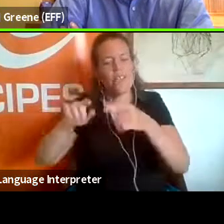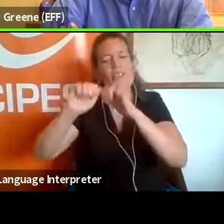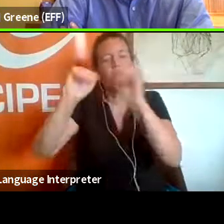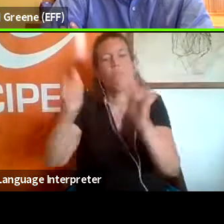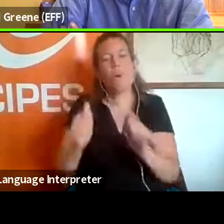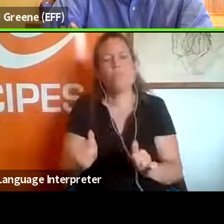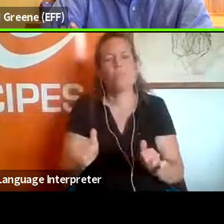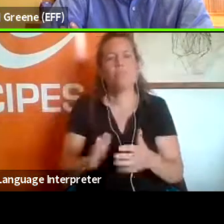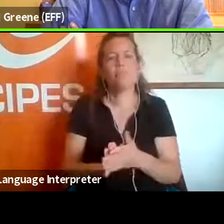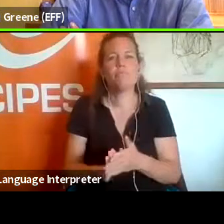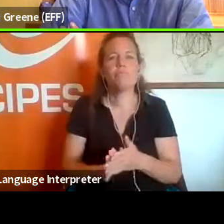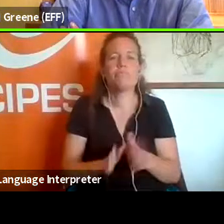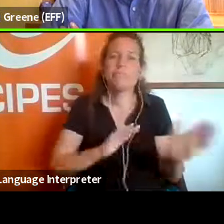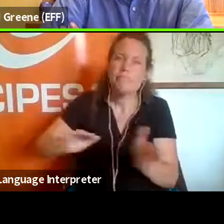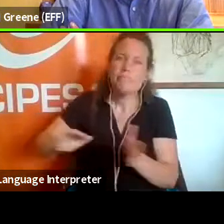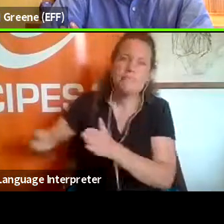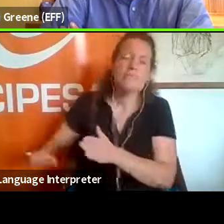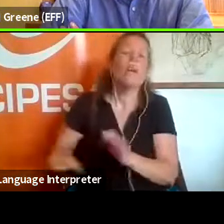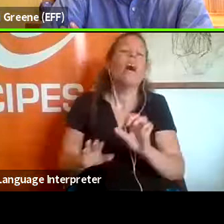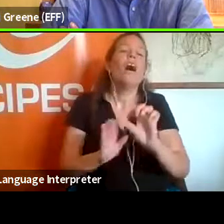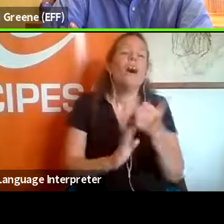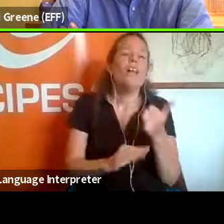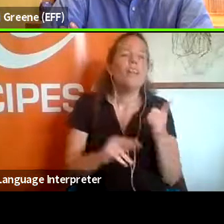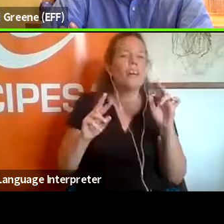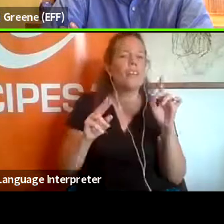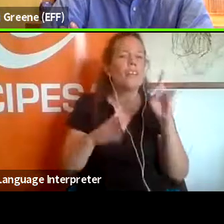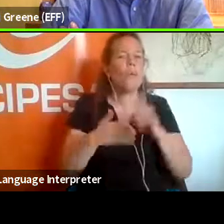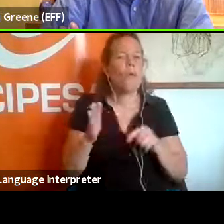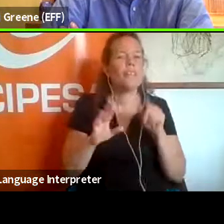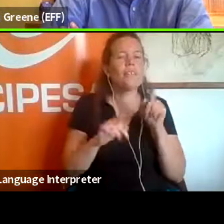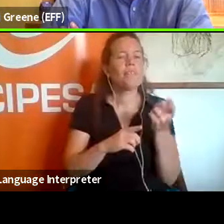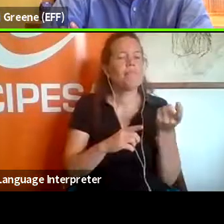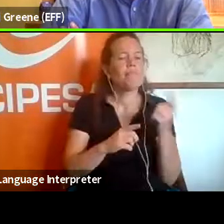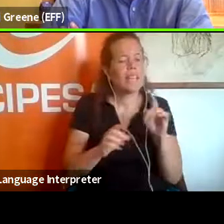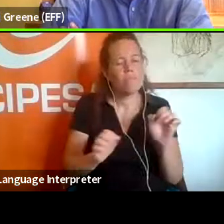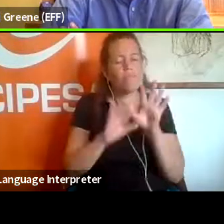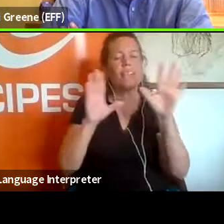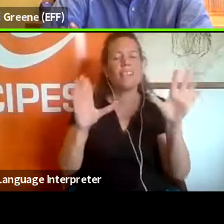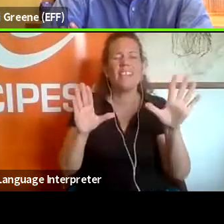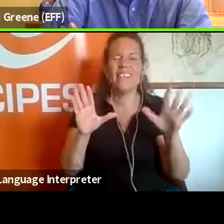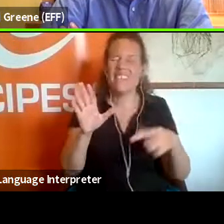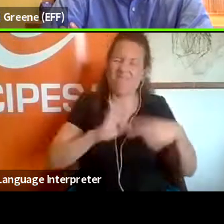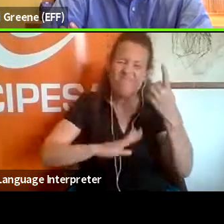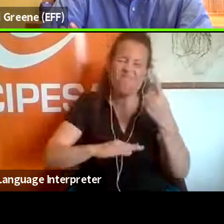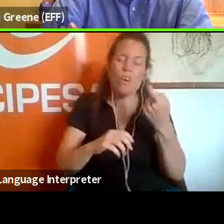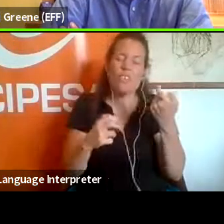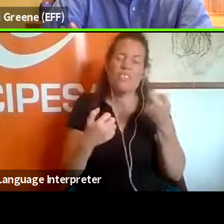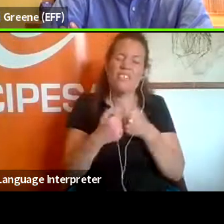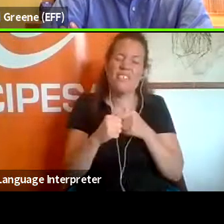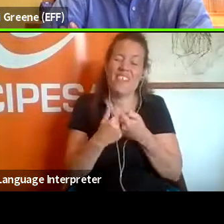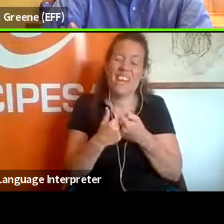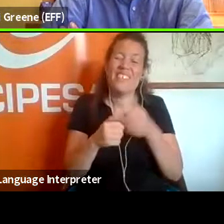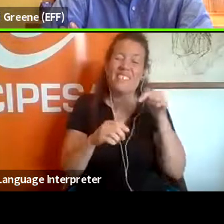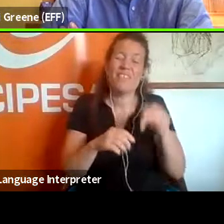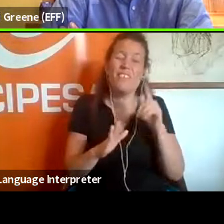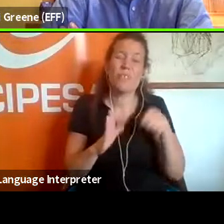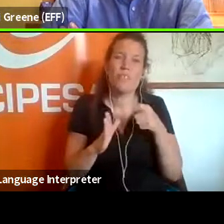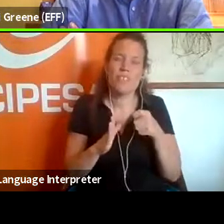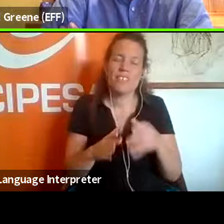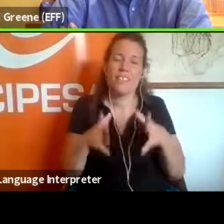other thing that also became clear, and I think is maybe one of the biggest challenges of a project like this, is the